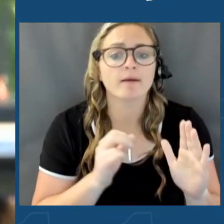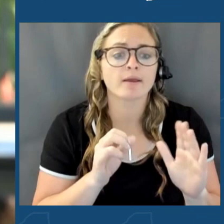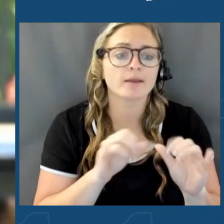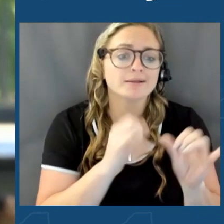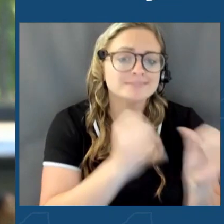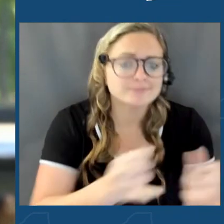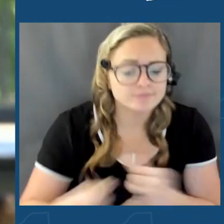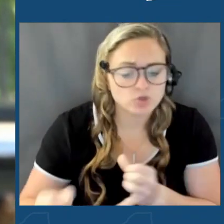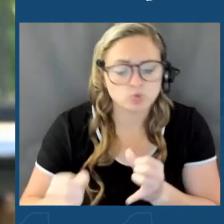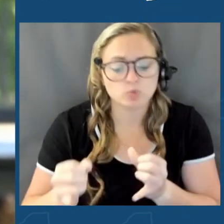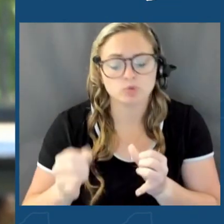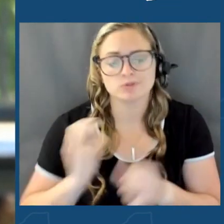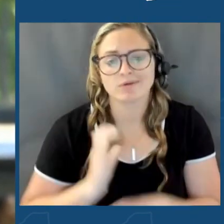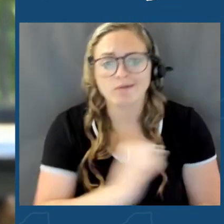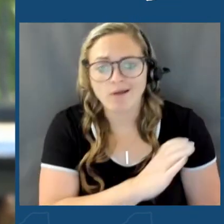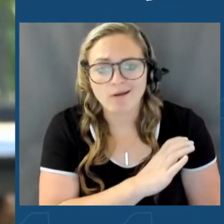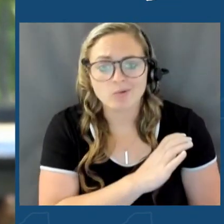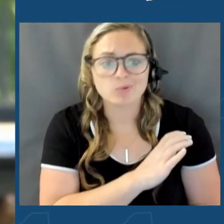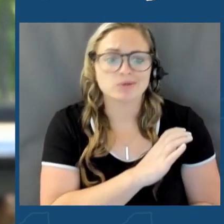been champions for this.